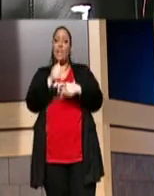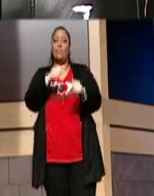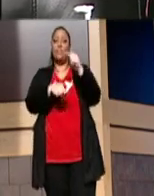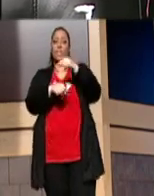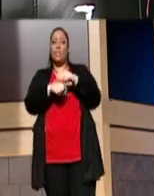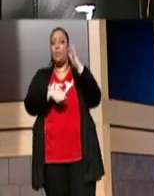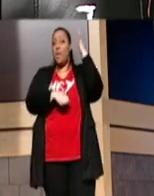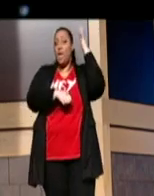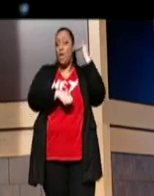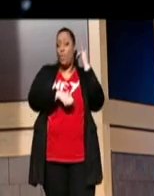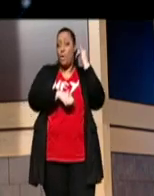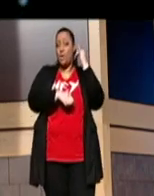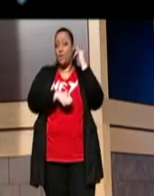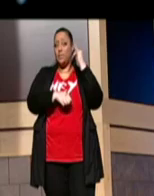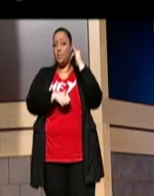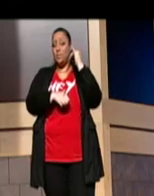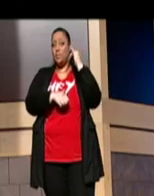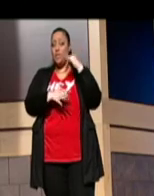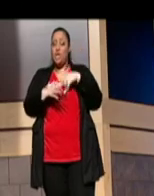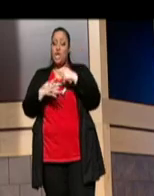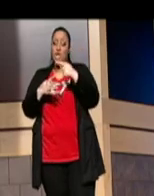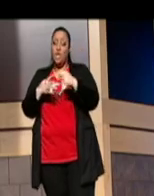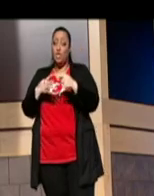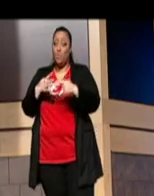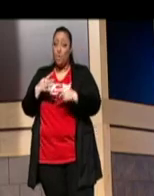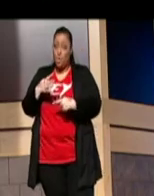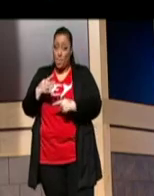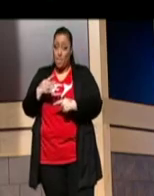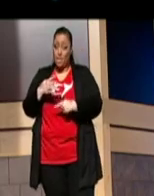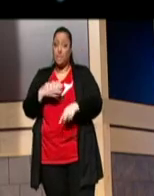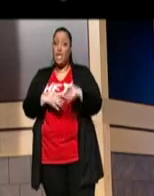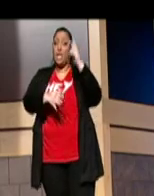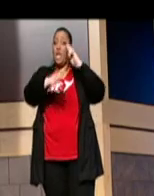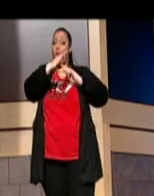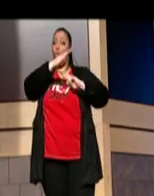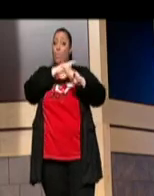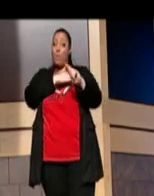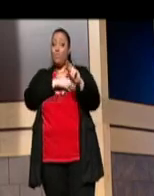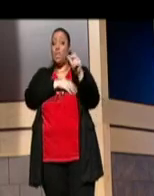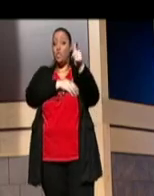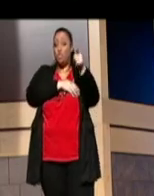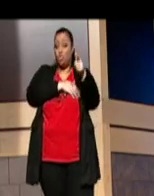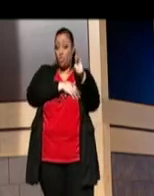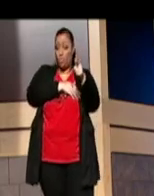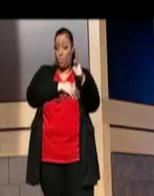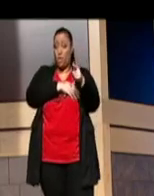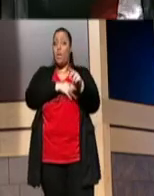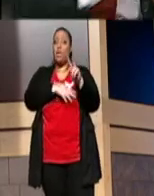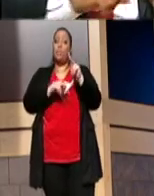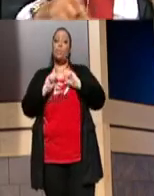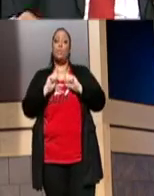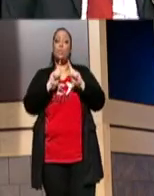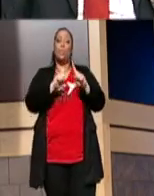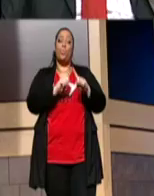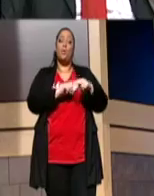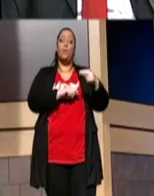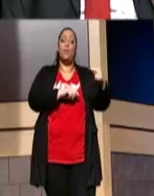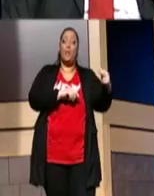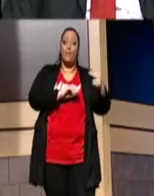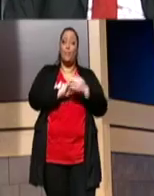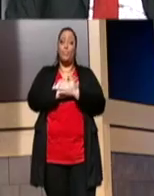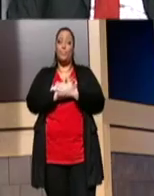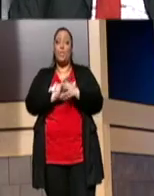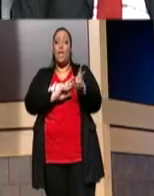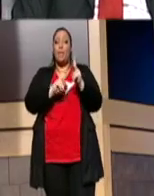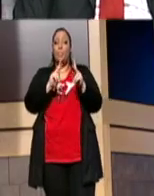is it when you list in Revelation 21 the list that's going to hell and the first one is fearful? Fear.